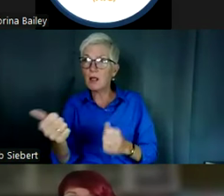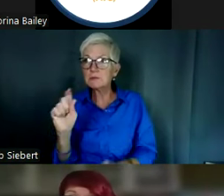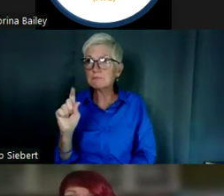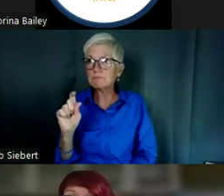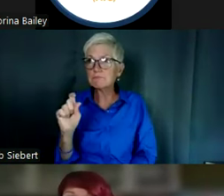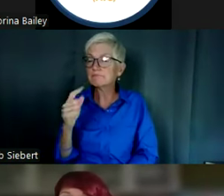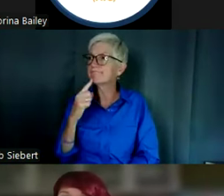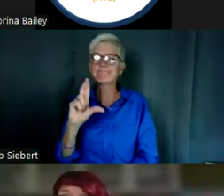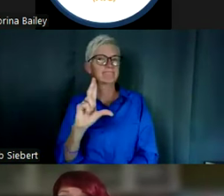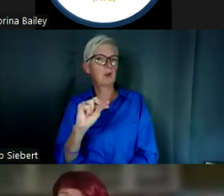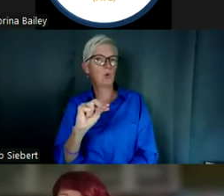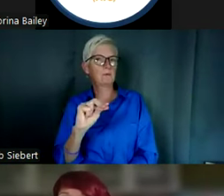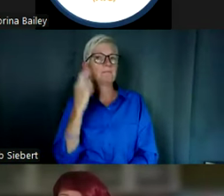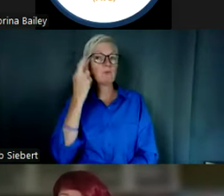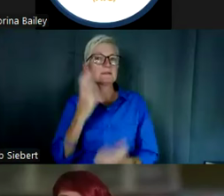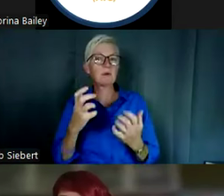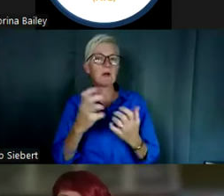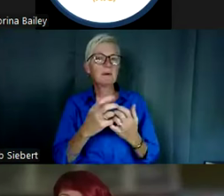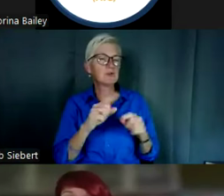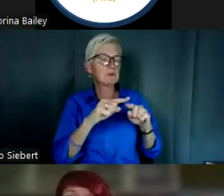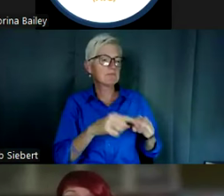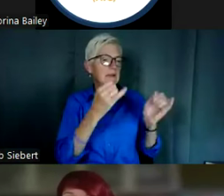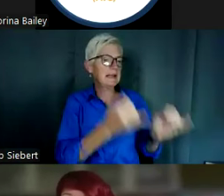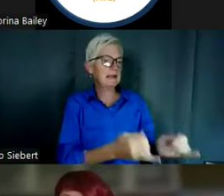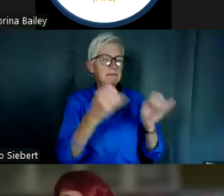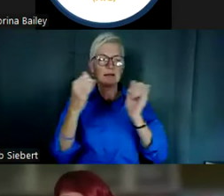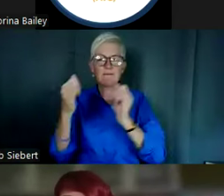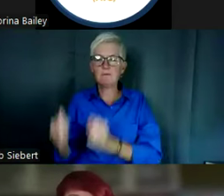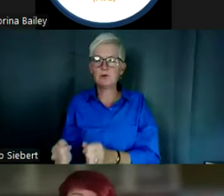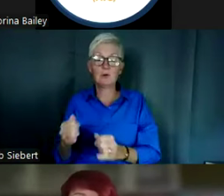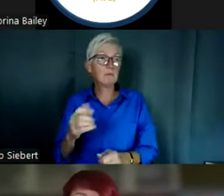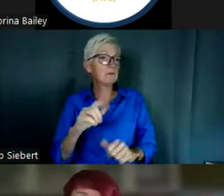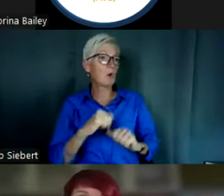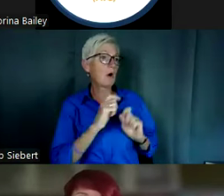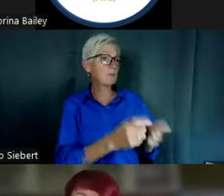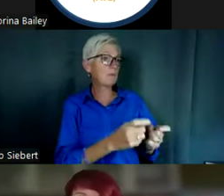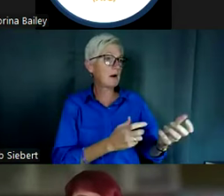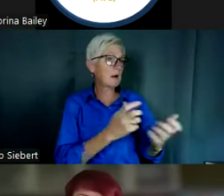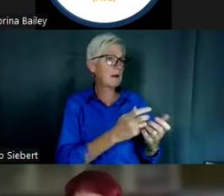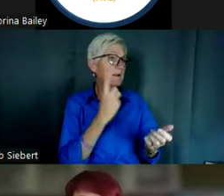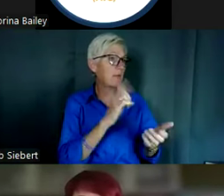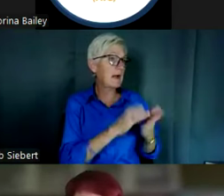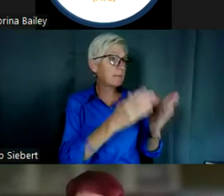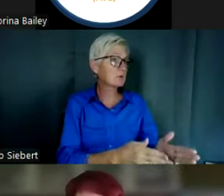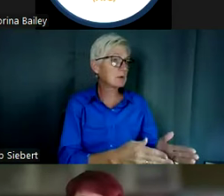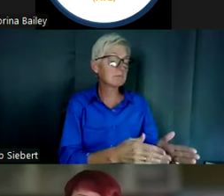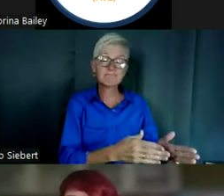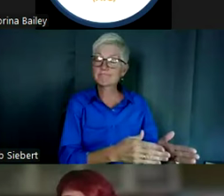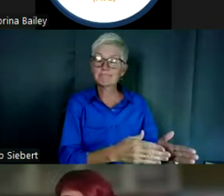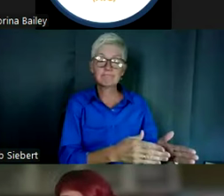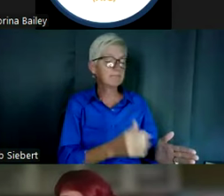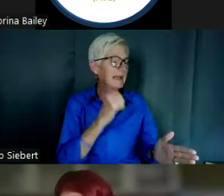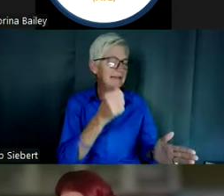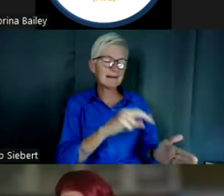No, reasonable accommodation is a case-by-case basis. So the fact that I accommodated one person with one particular type of accommodation does